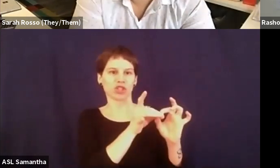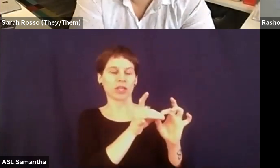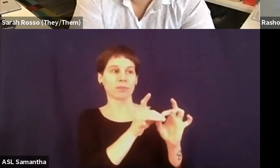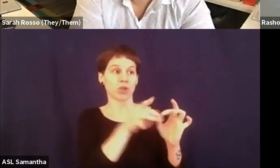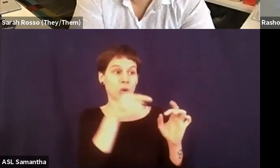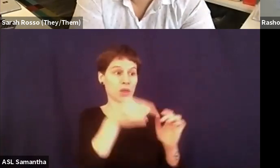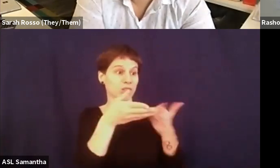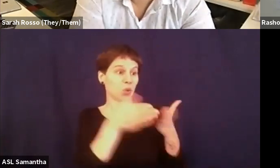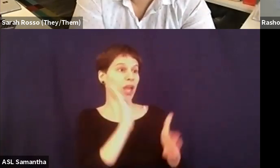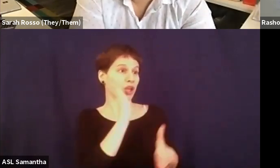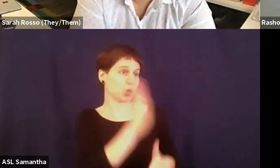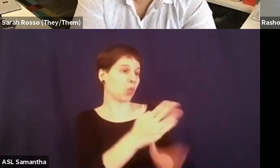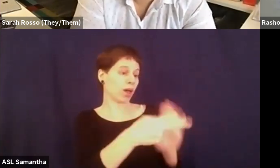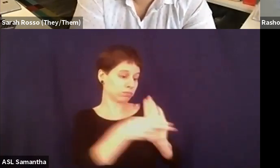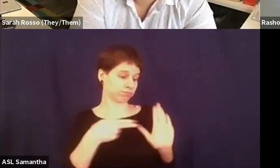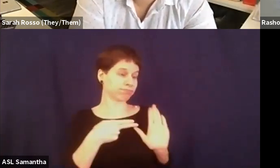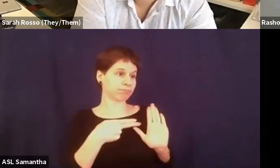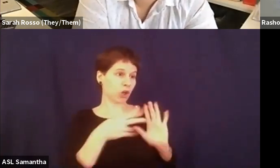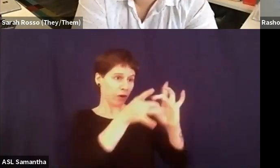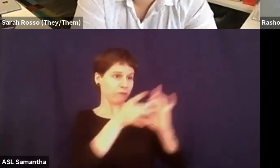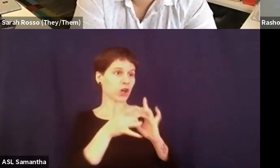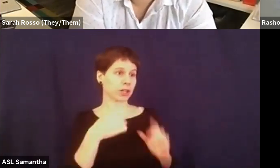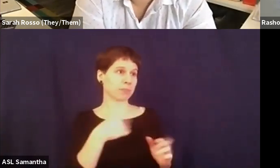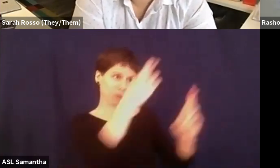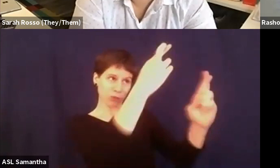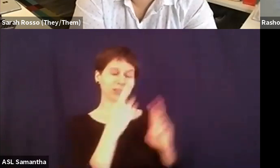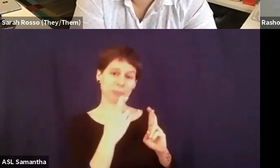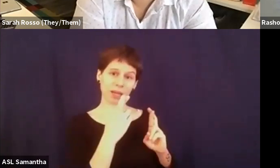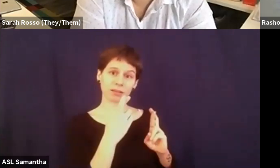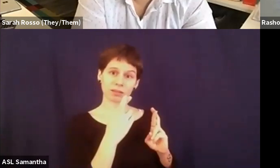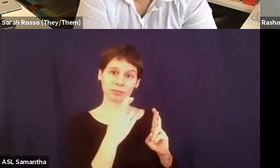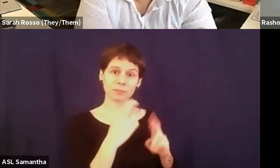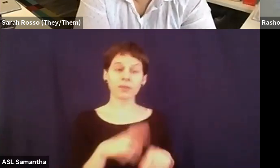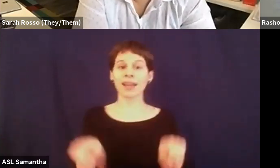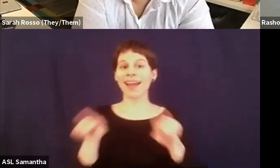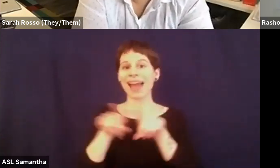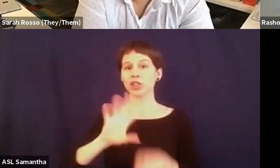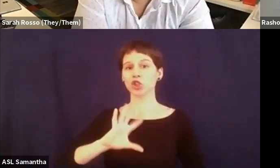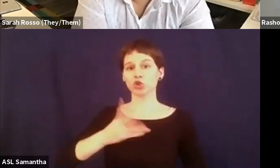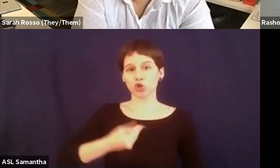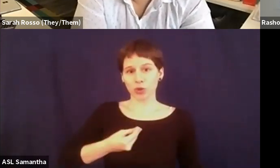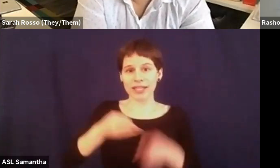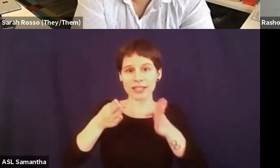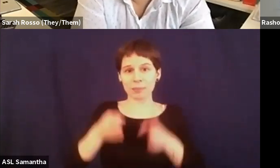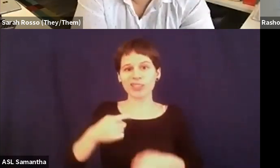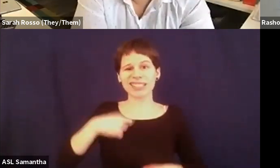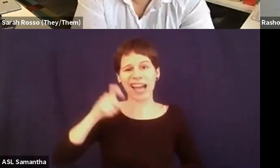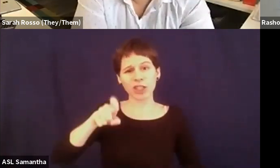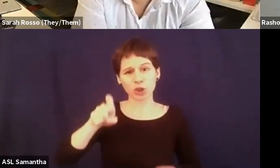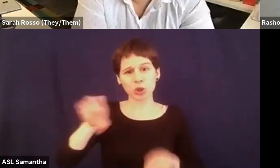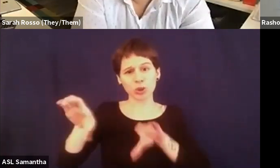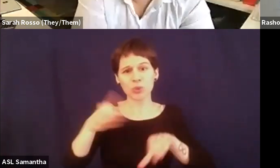to refer to me to be respectful. And I'll also say that as a trans person, I should do better about it. I know it takes a lot of time and effort,